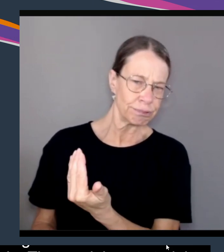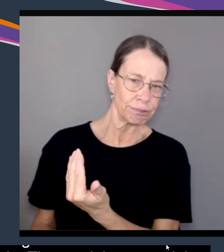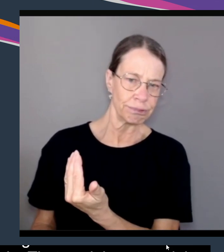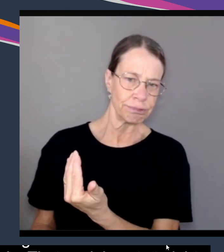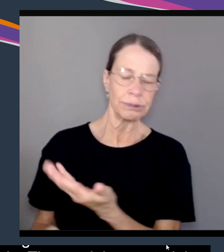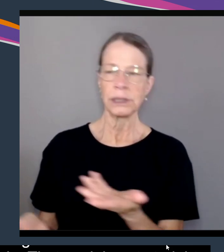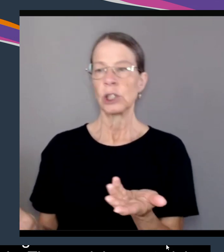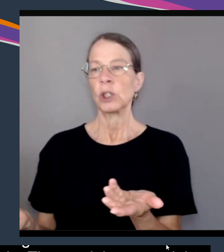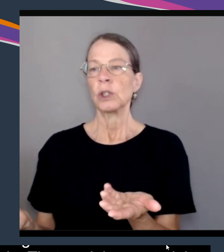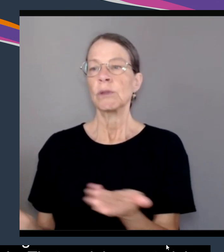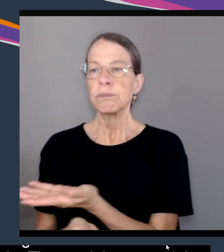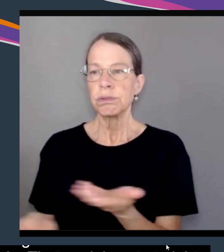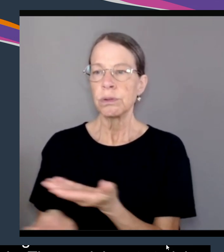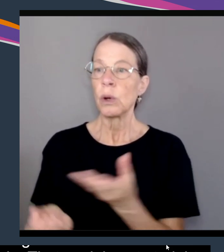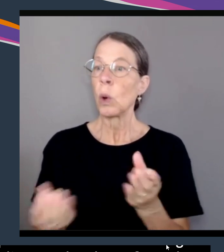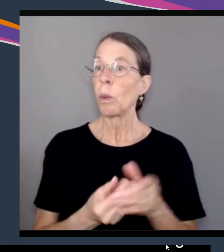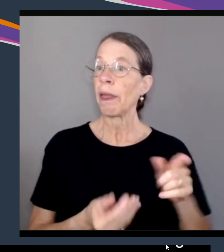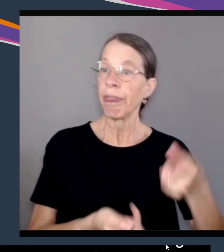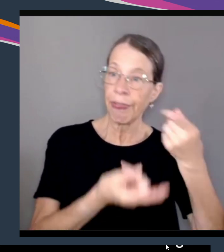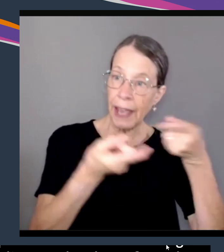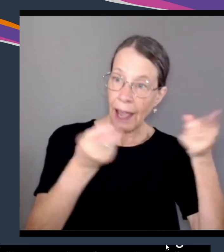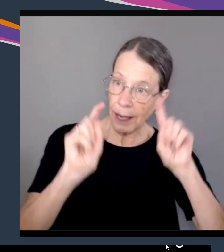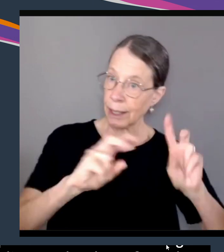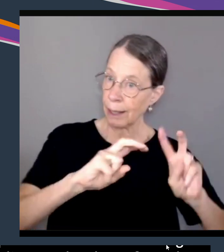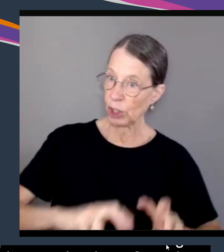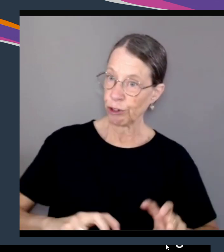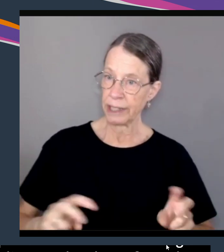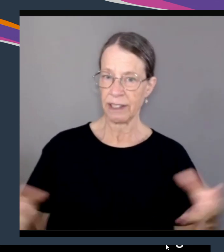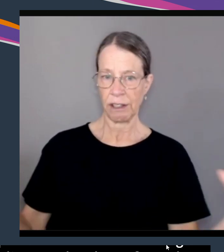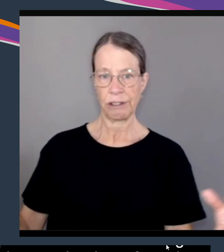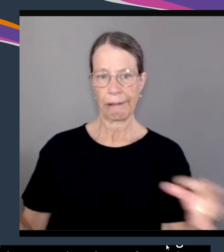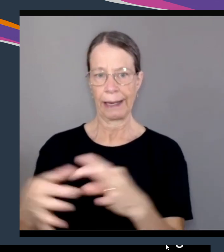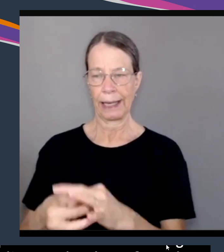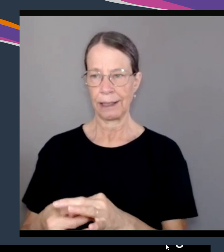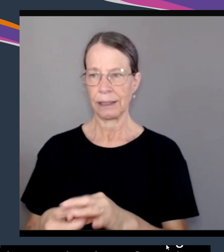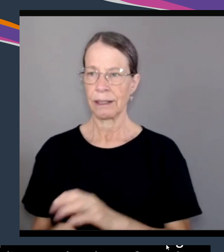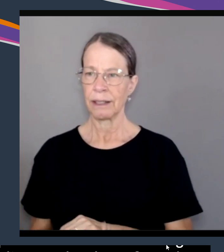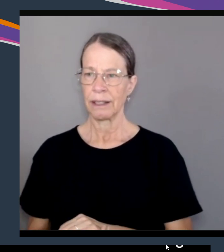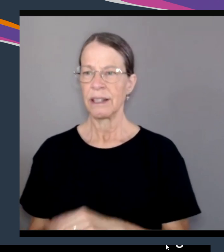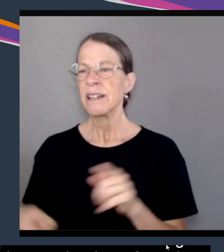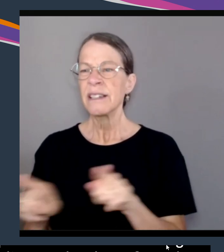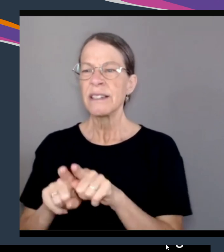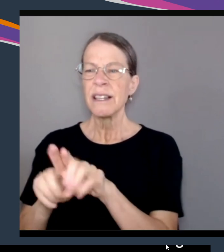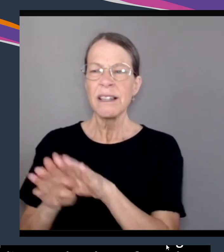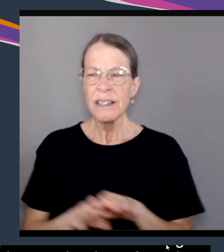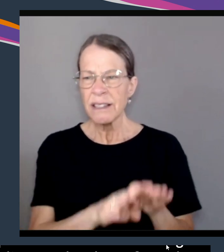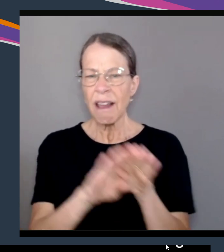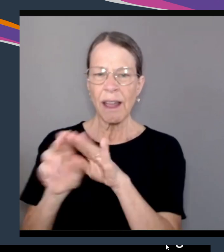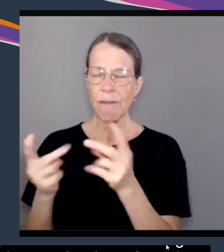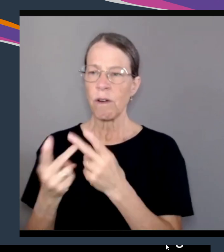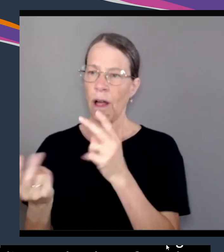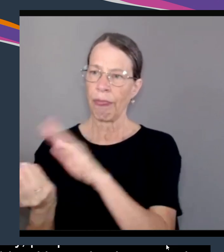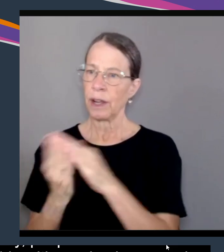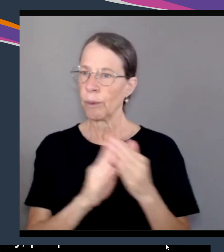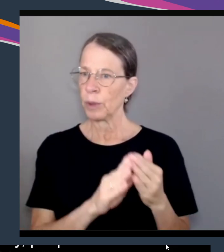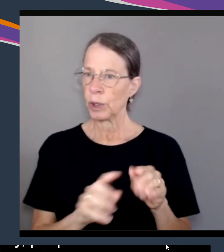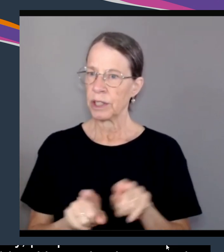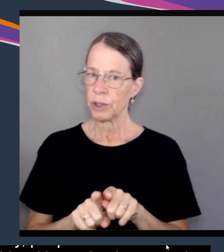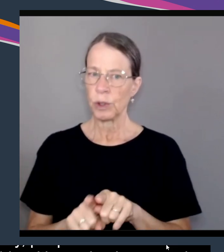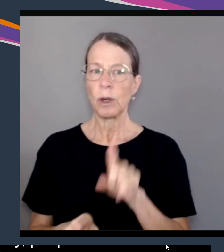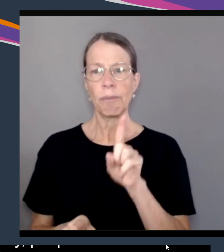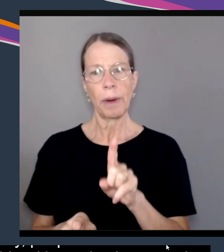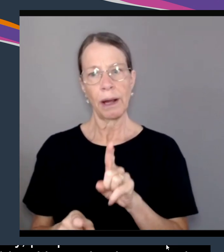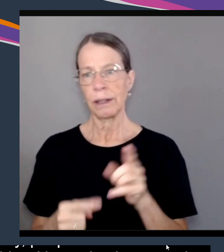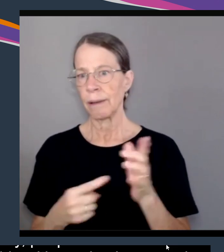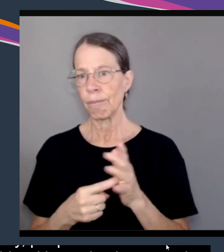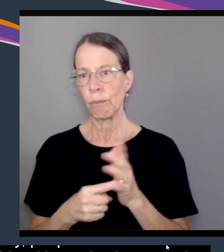research. And that's true for every community. It's not unique to the disability community. It is in itself a core skill. And it's